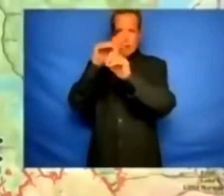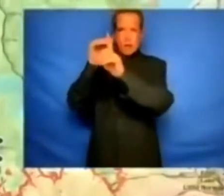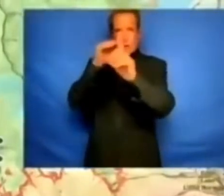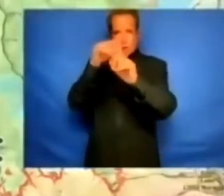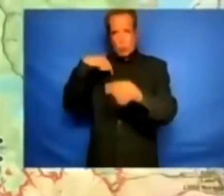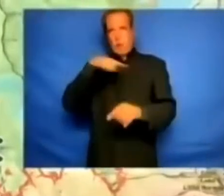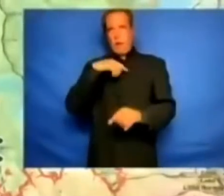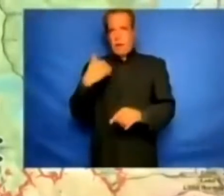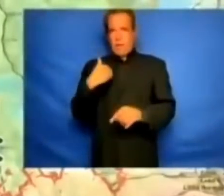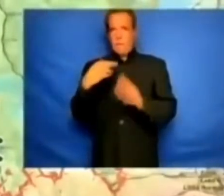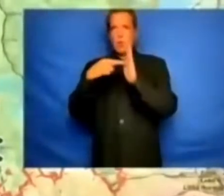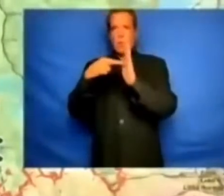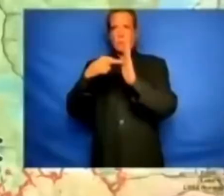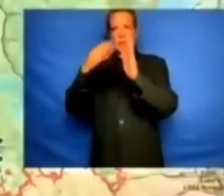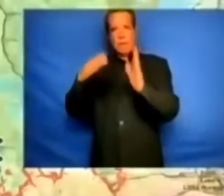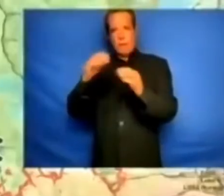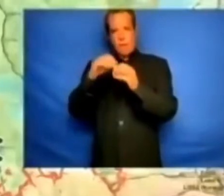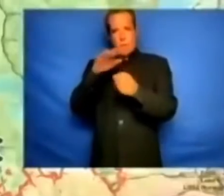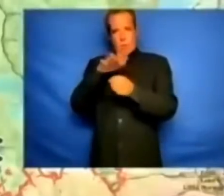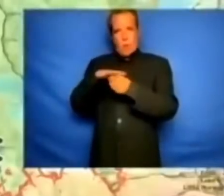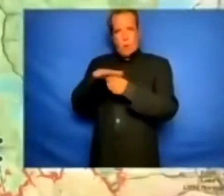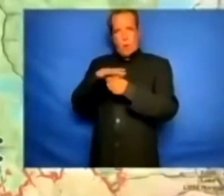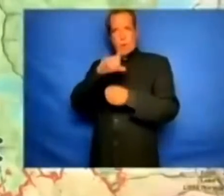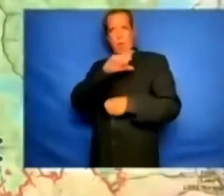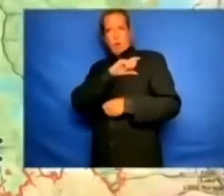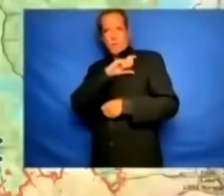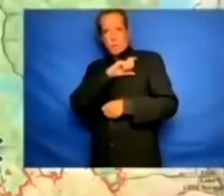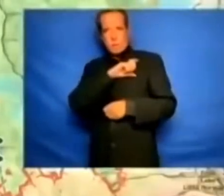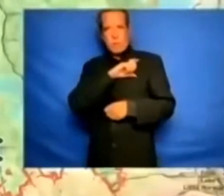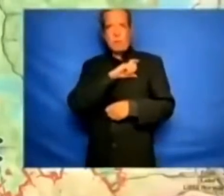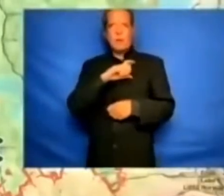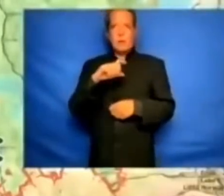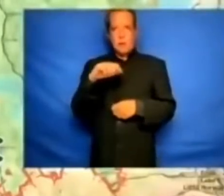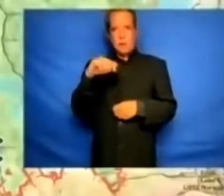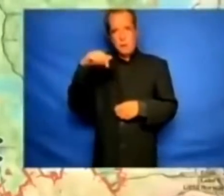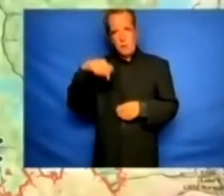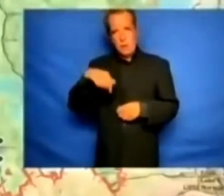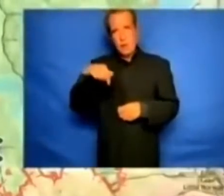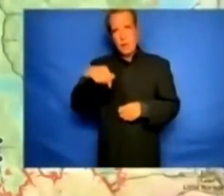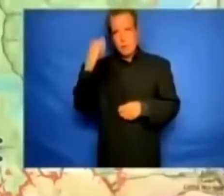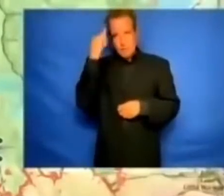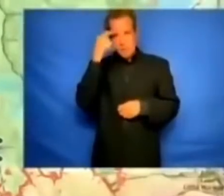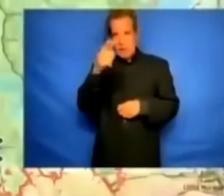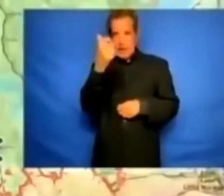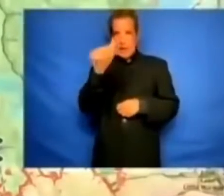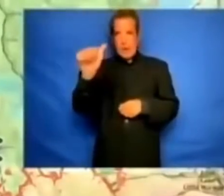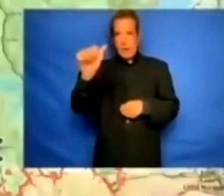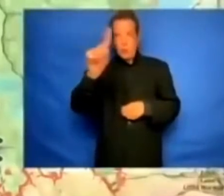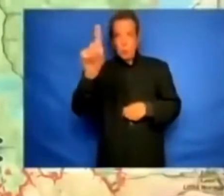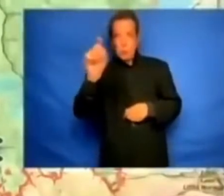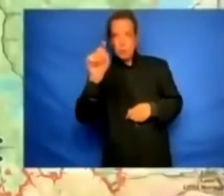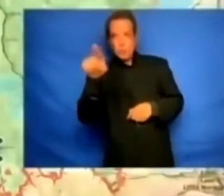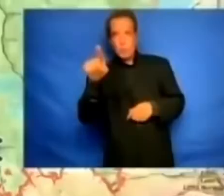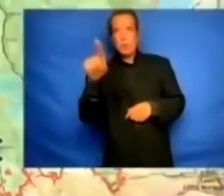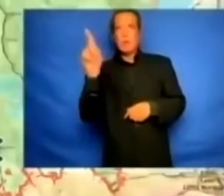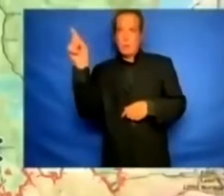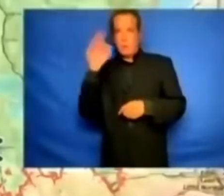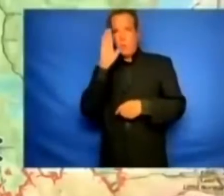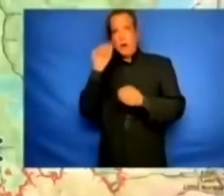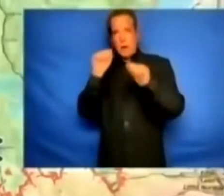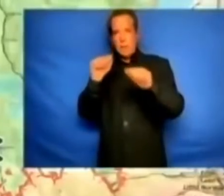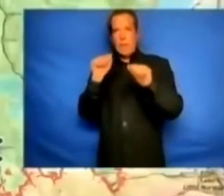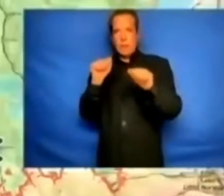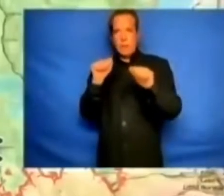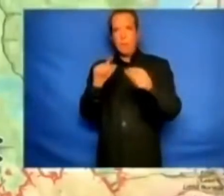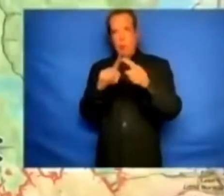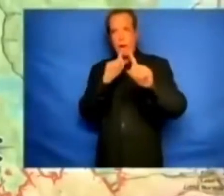from our local law enforcement and fire departments here. So if you have specific questions, they may well be able to